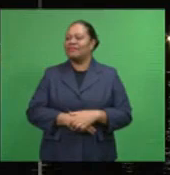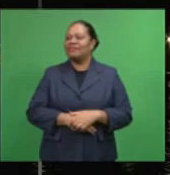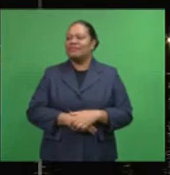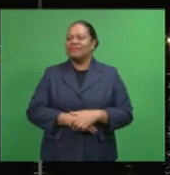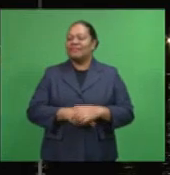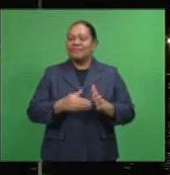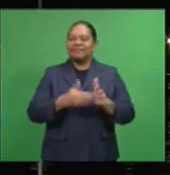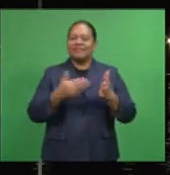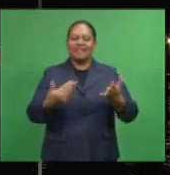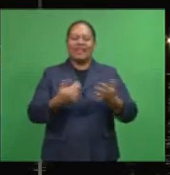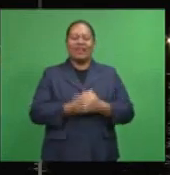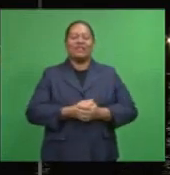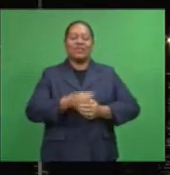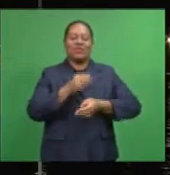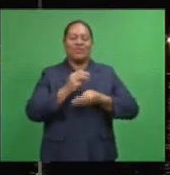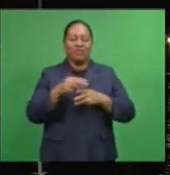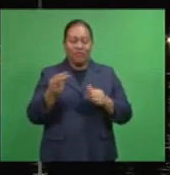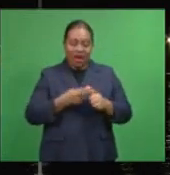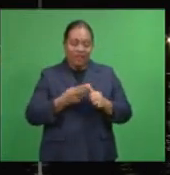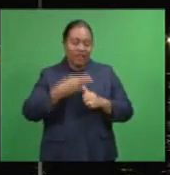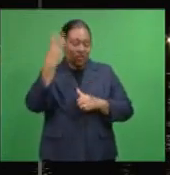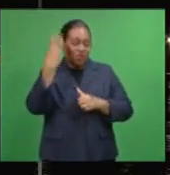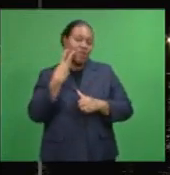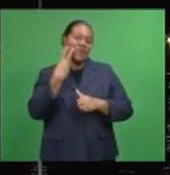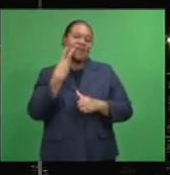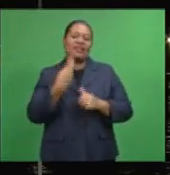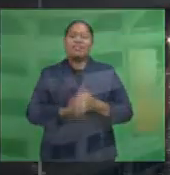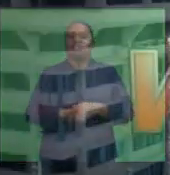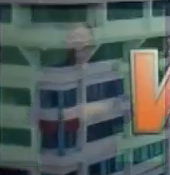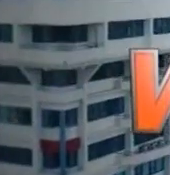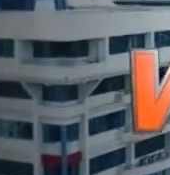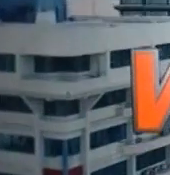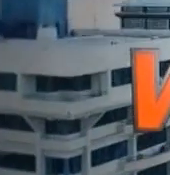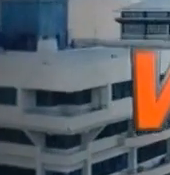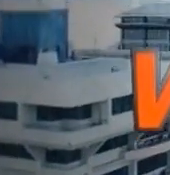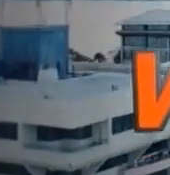And it's weather time now with our favorite lady, Angie.